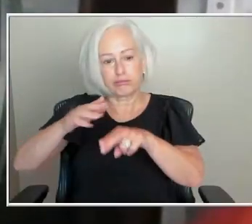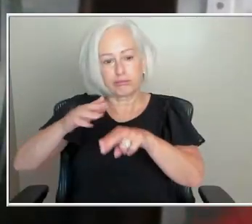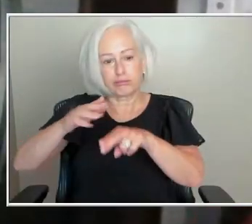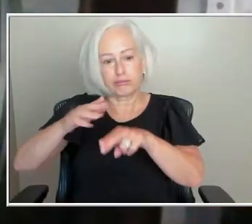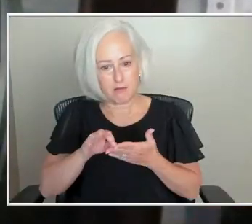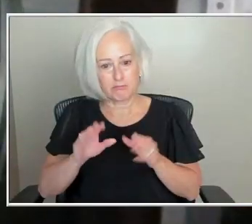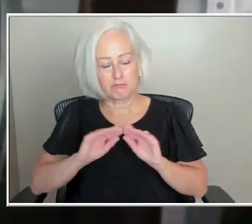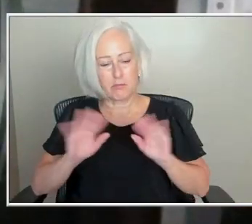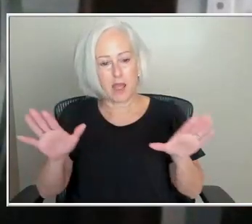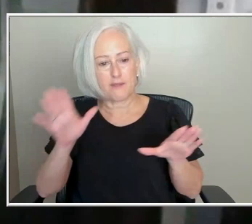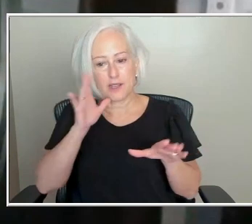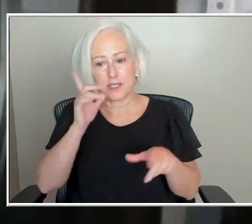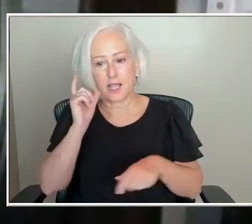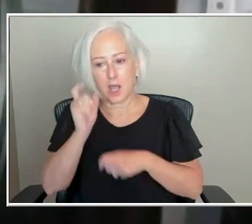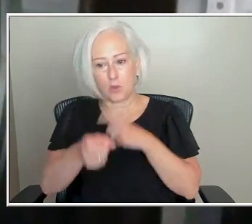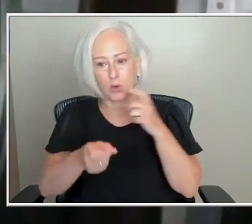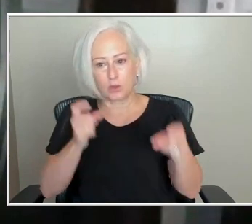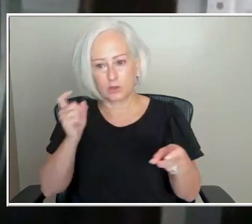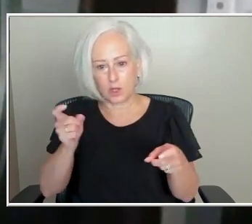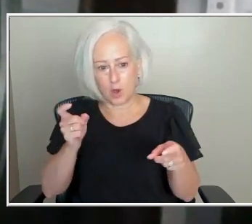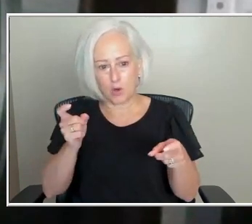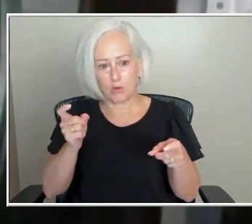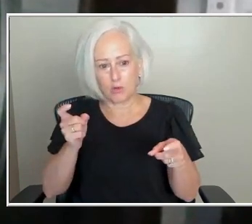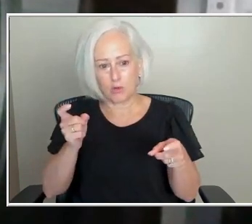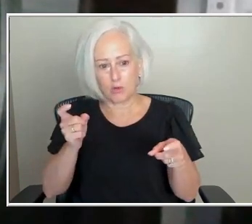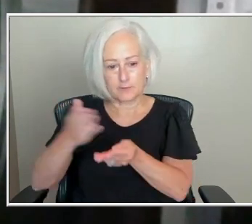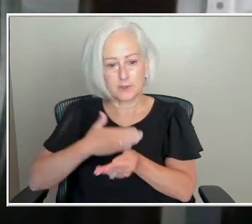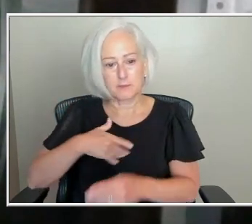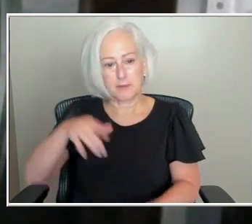cells or giving that away to my dad. So they wanted to induce that